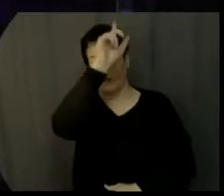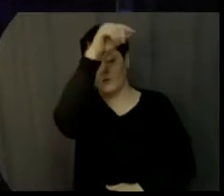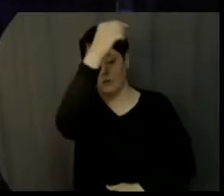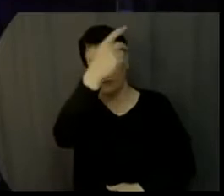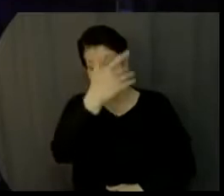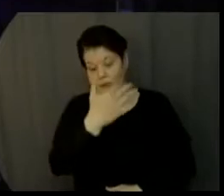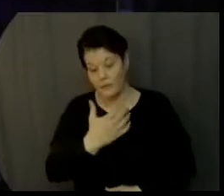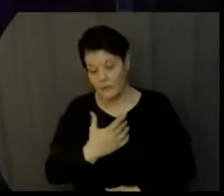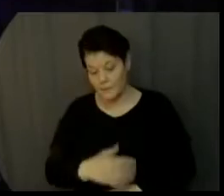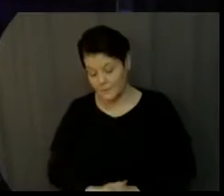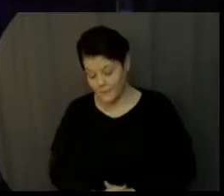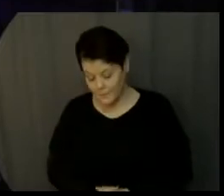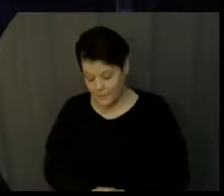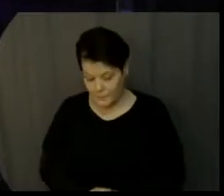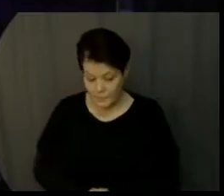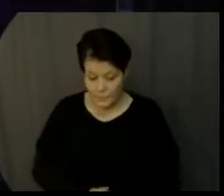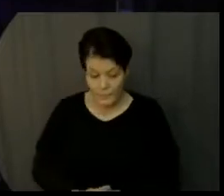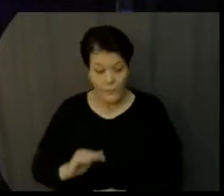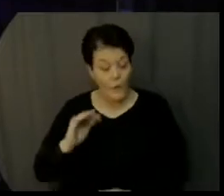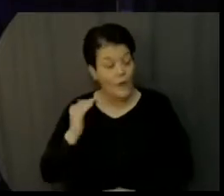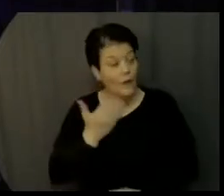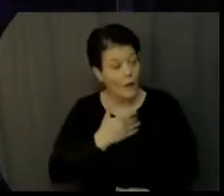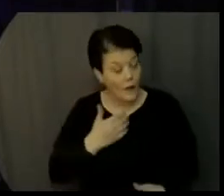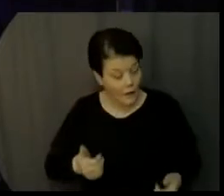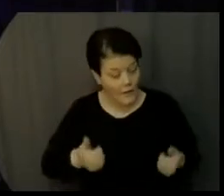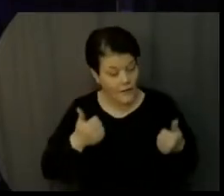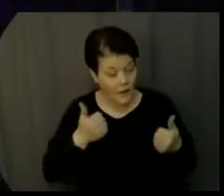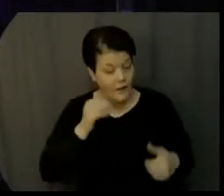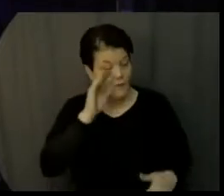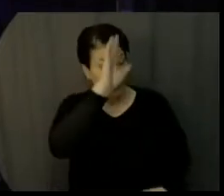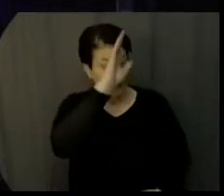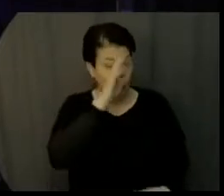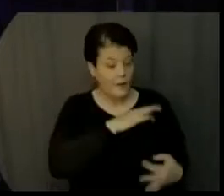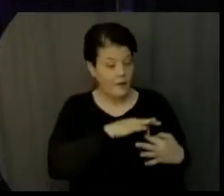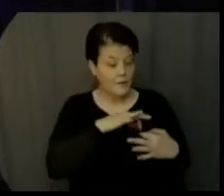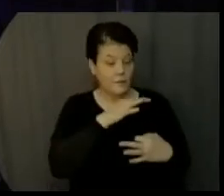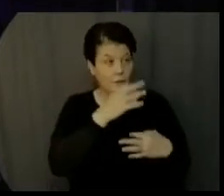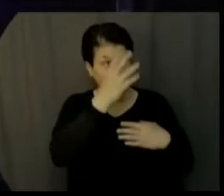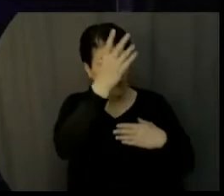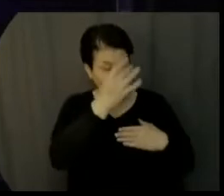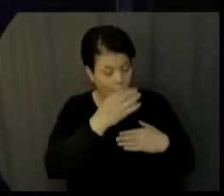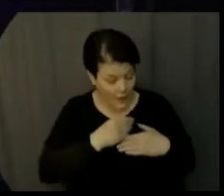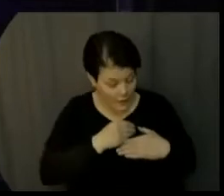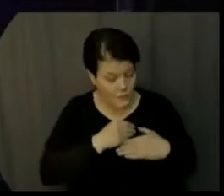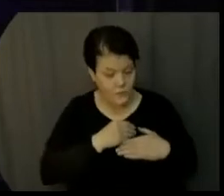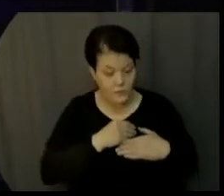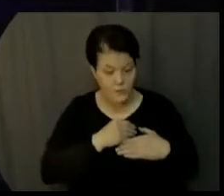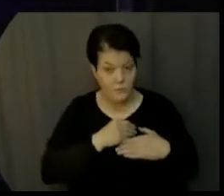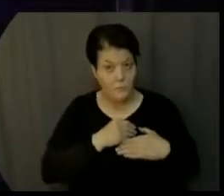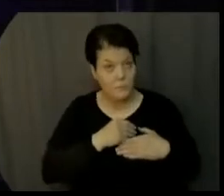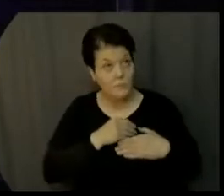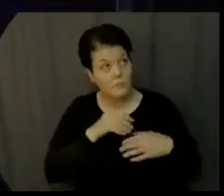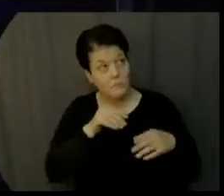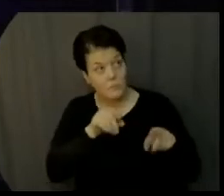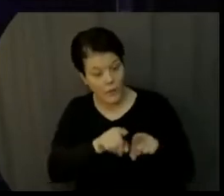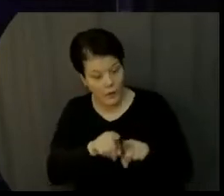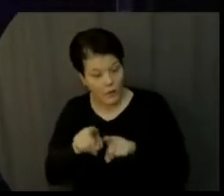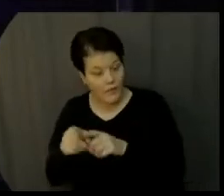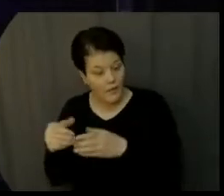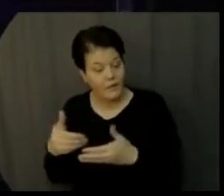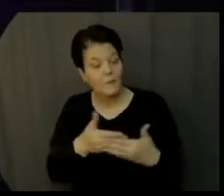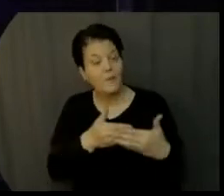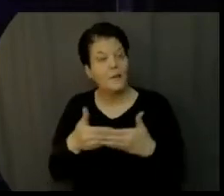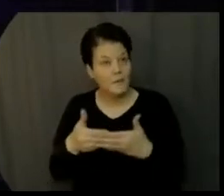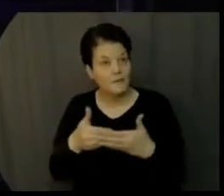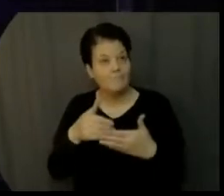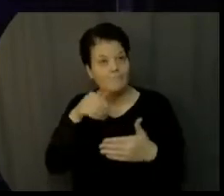in Scripture that if we open up our heart's door, if we open up our life to Him, that He will not hesitate but enter in and become